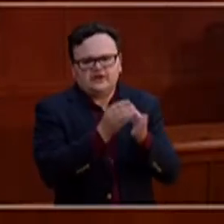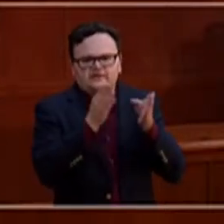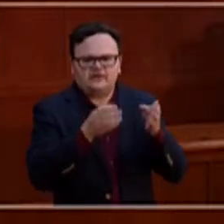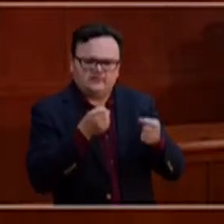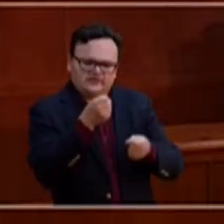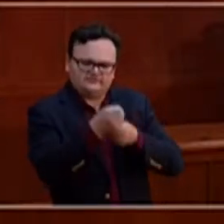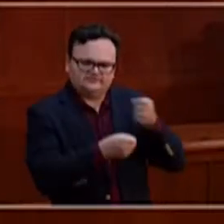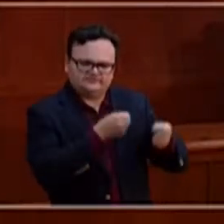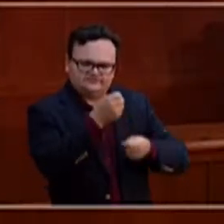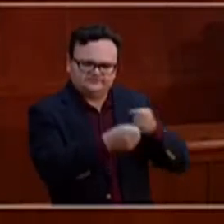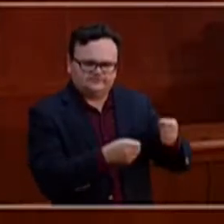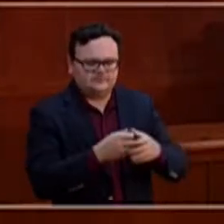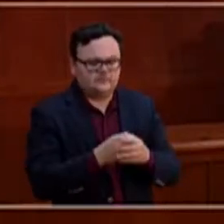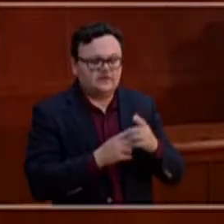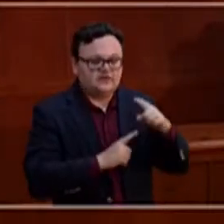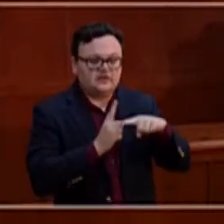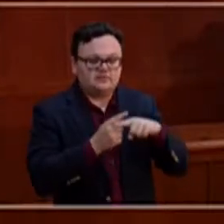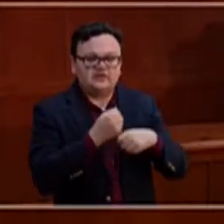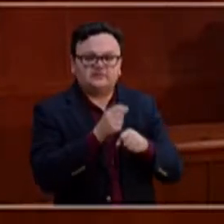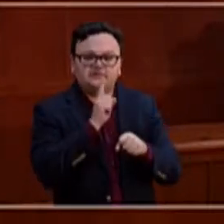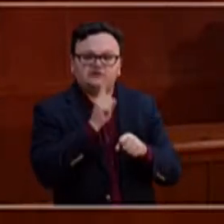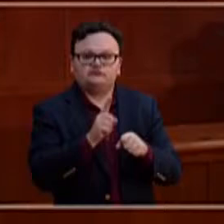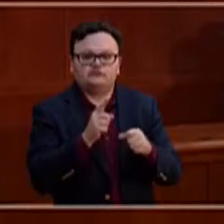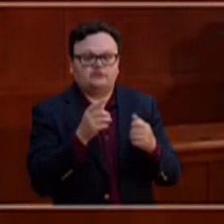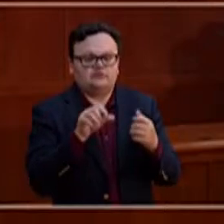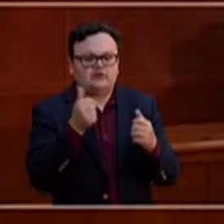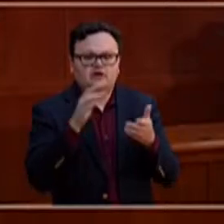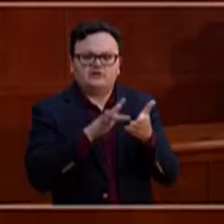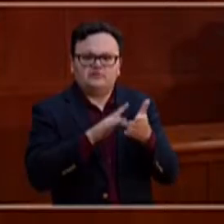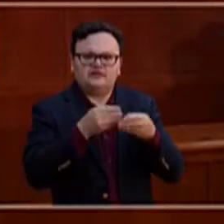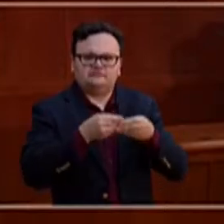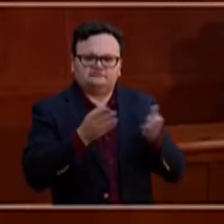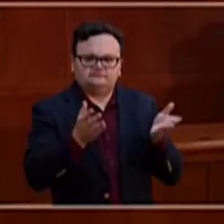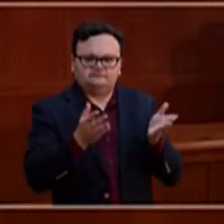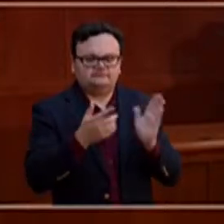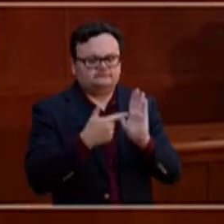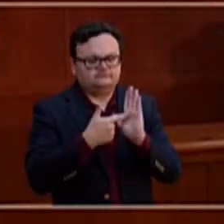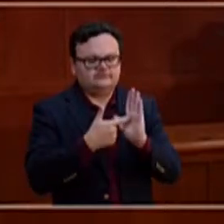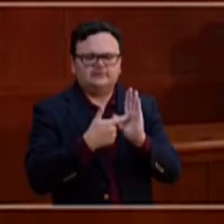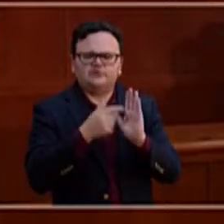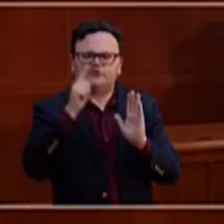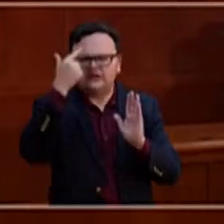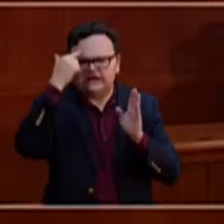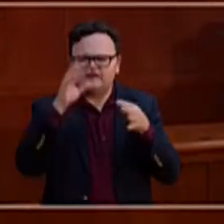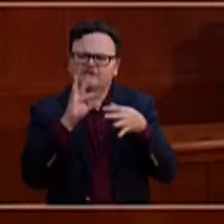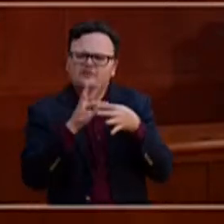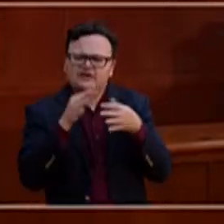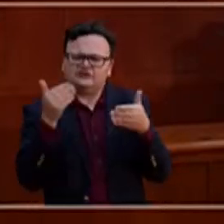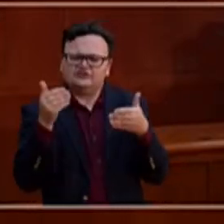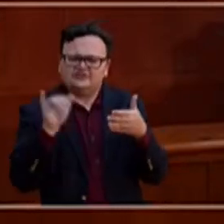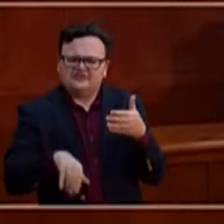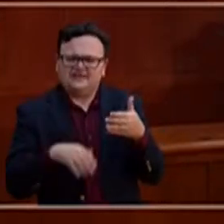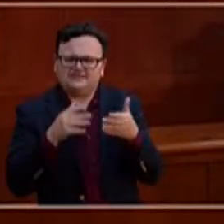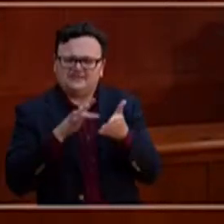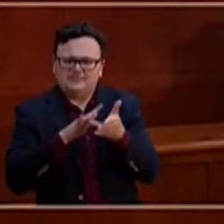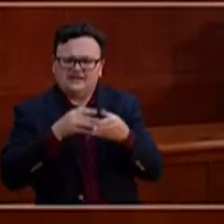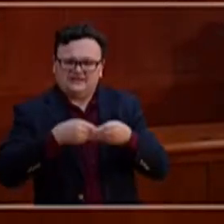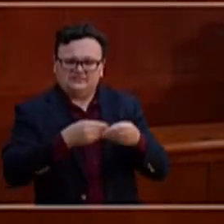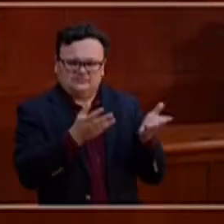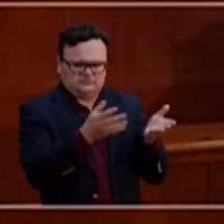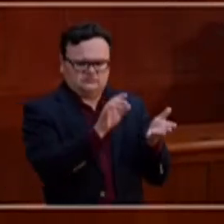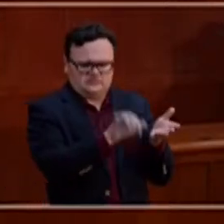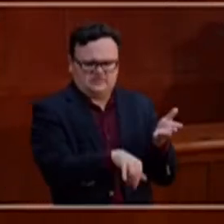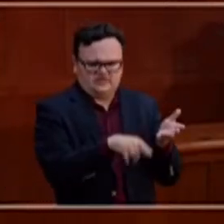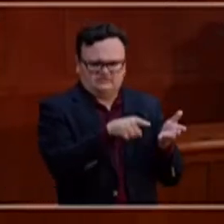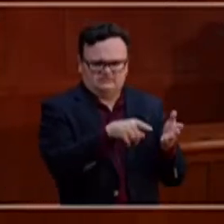available now, which were not available in March and April, such as remdesivir and some of the other things that have come out. So one thing has been